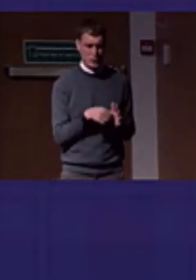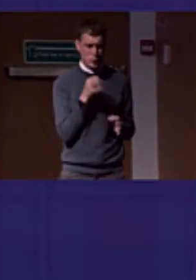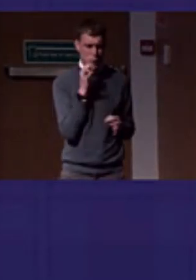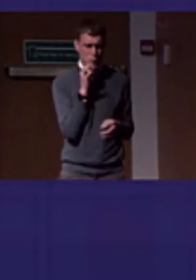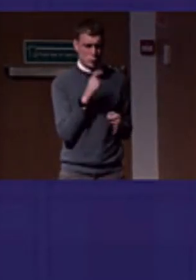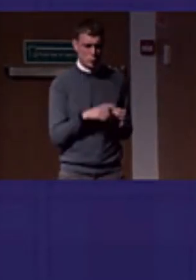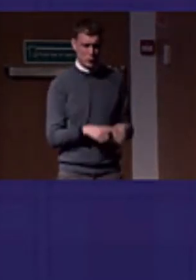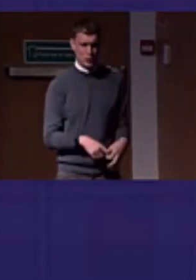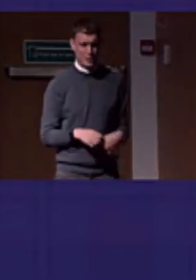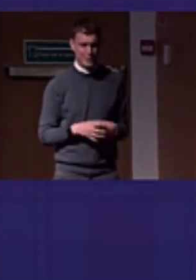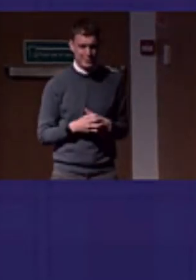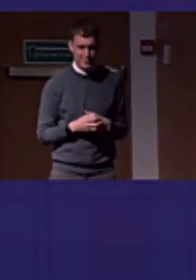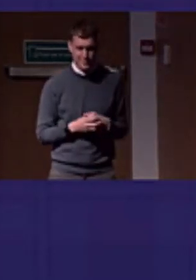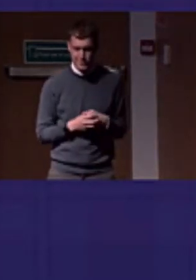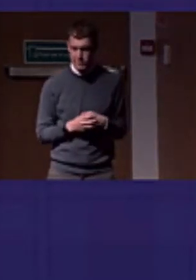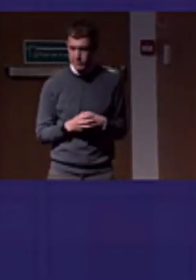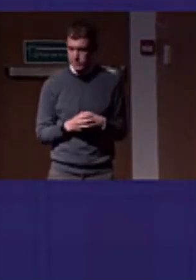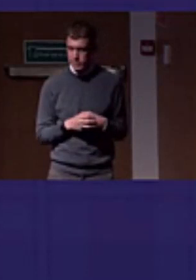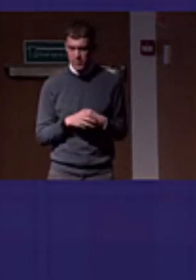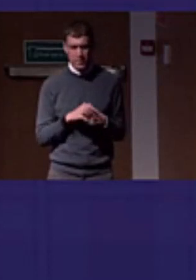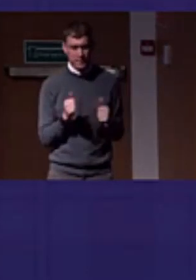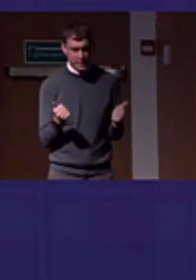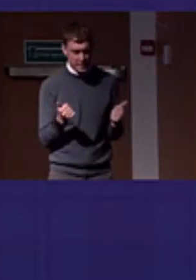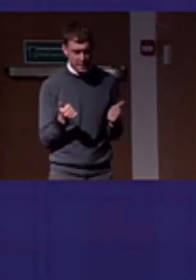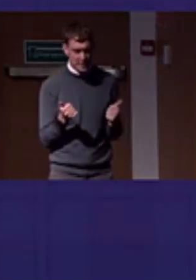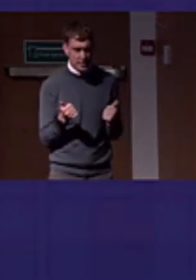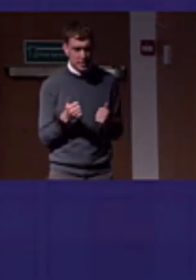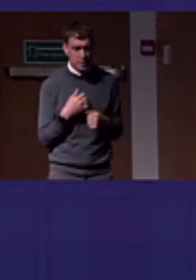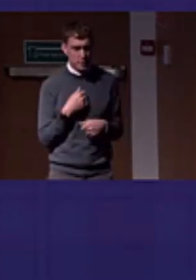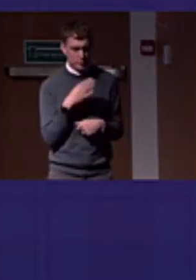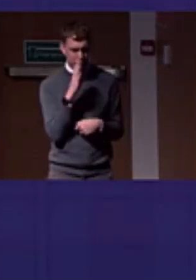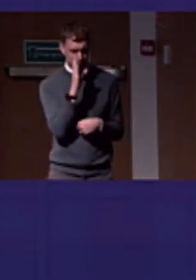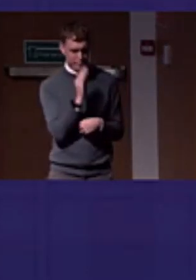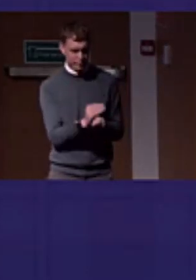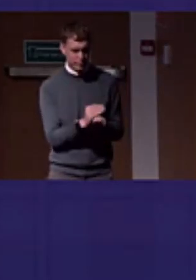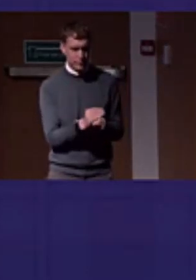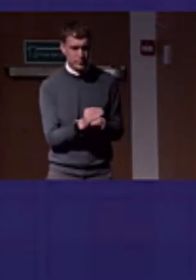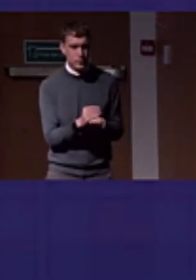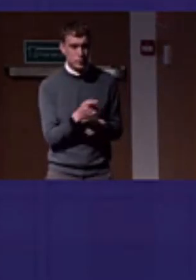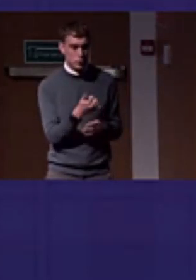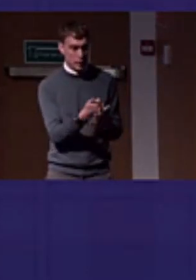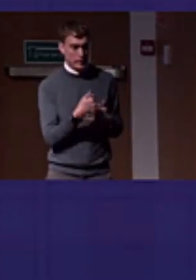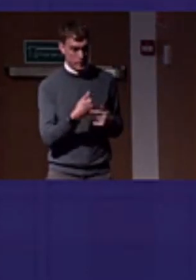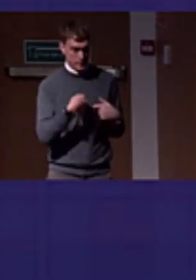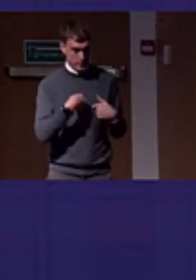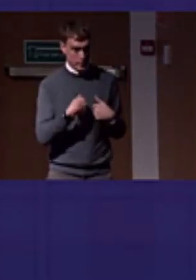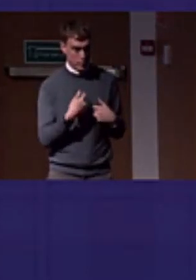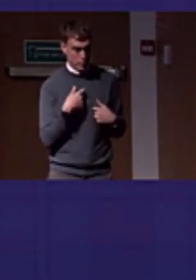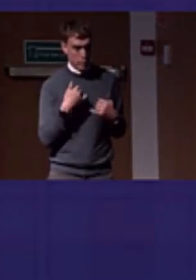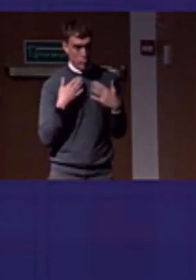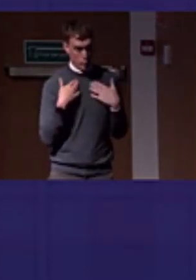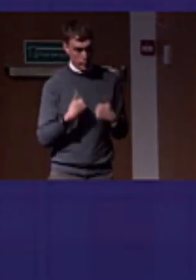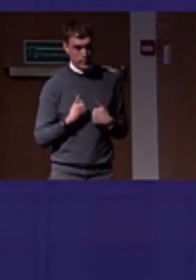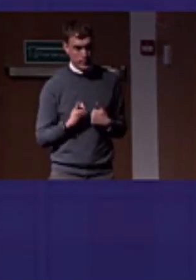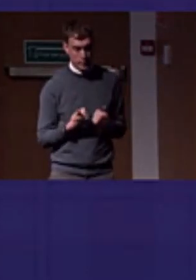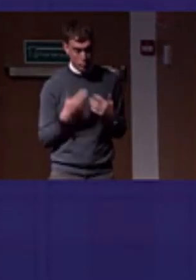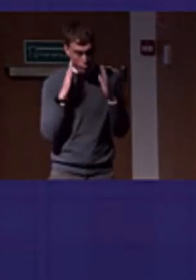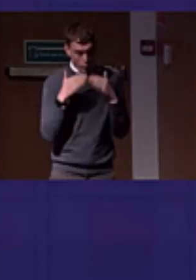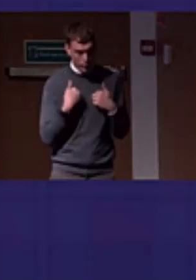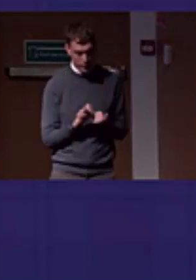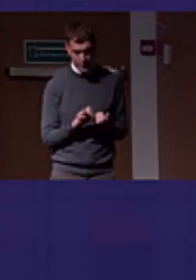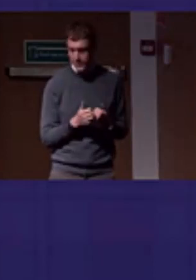like, okay, fine. And I told them, here's something you can help me to do with my well-being and mental health. They're